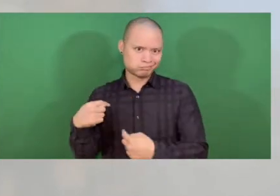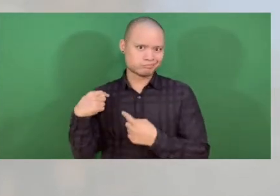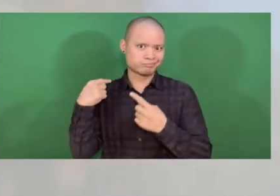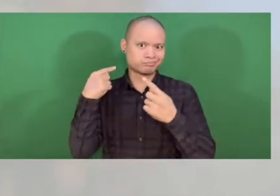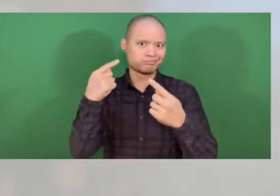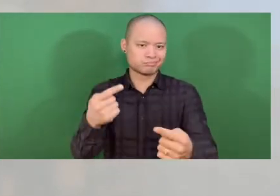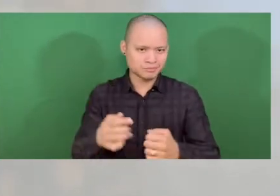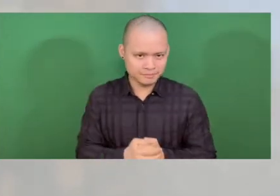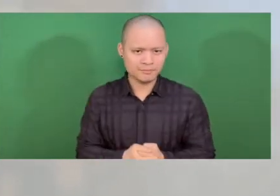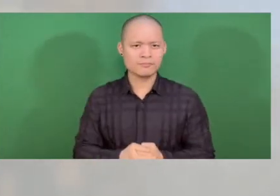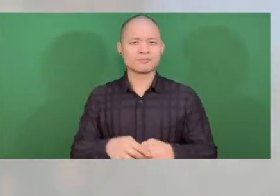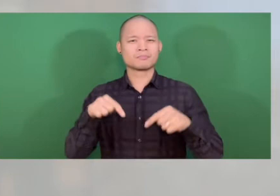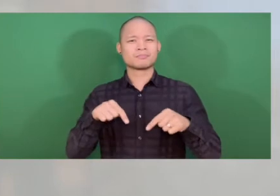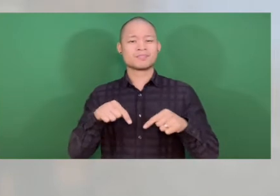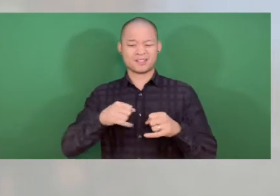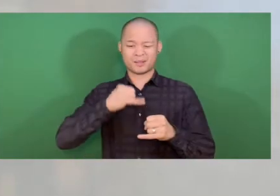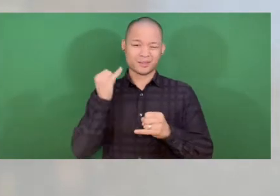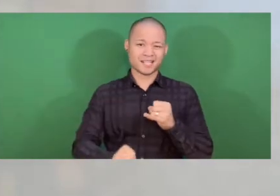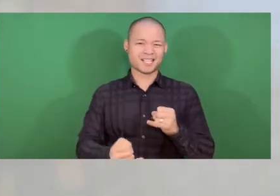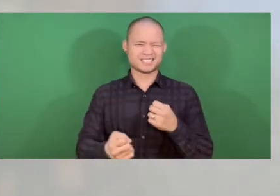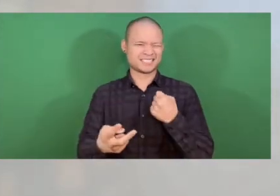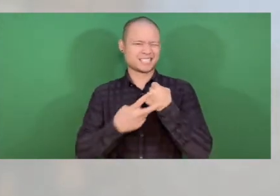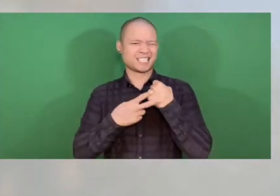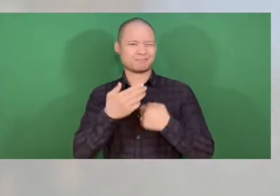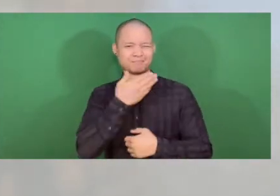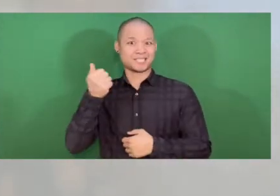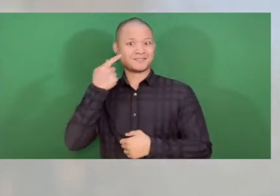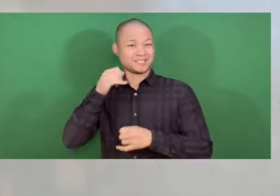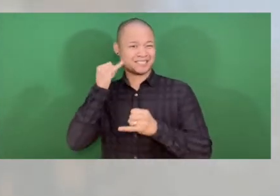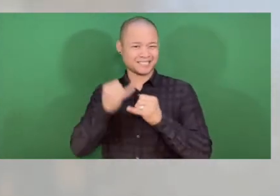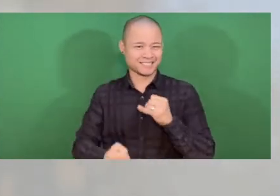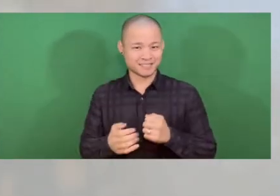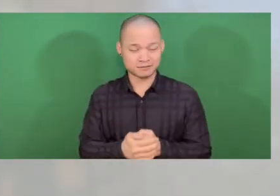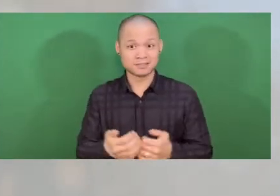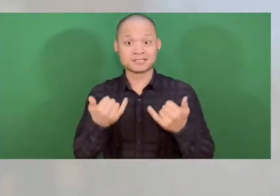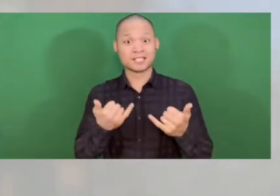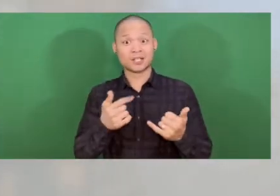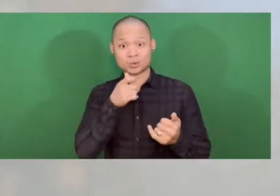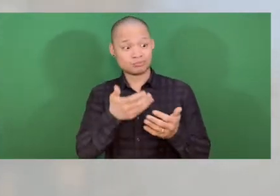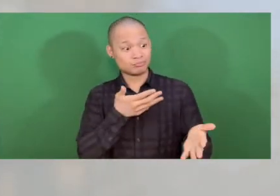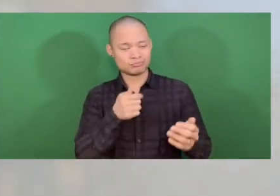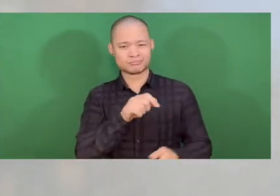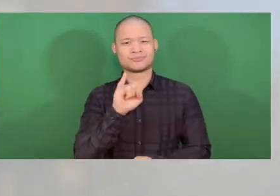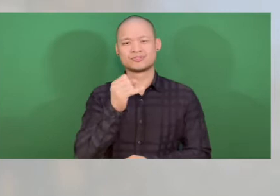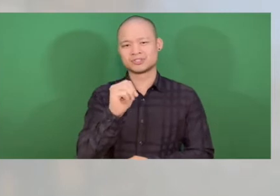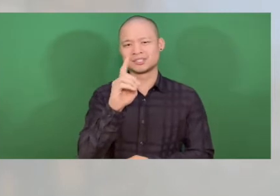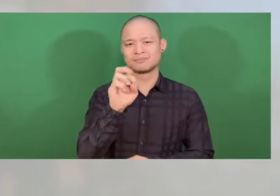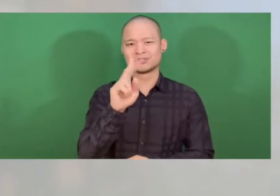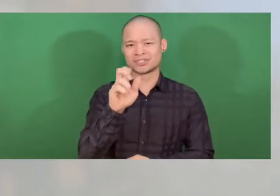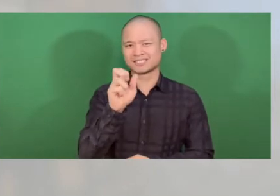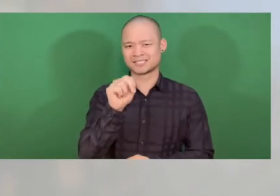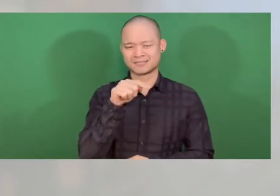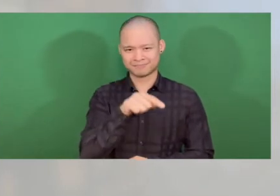think we've saved the best till last because today I'm going to be talking to Jim Derksen. Now, if you live in Winnipeg, you know who